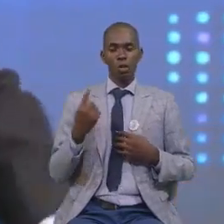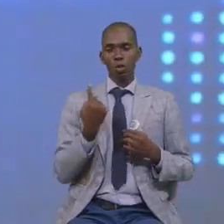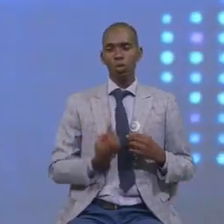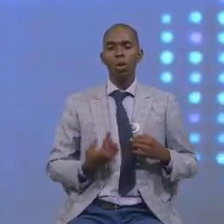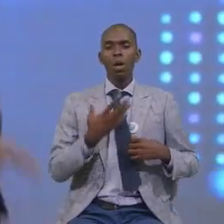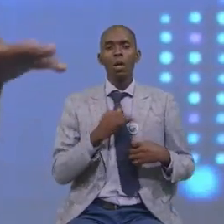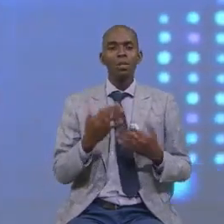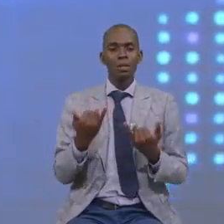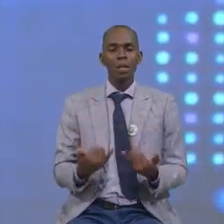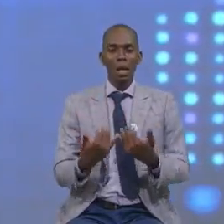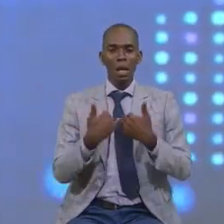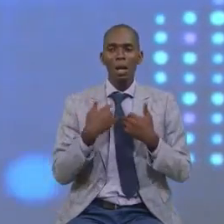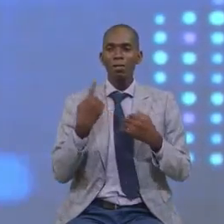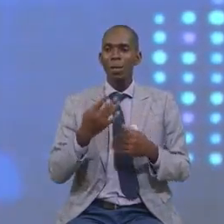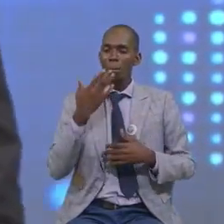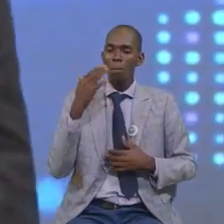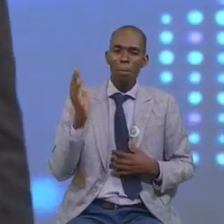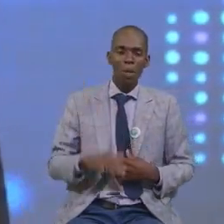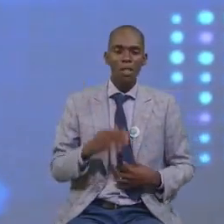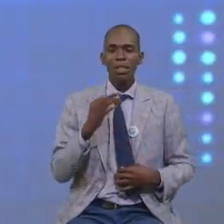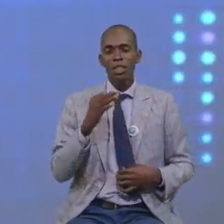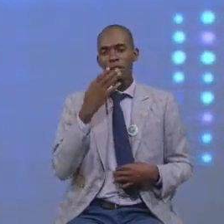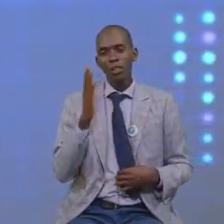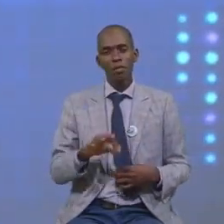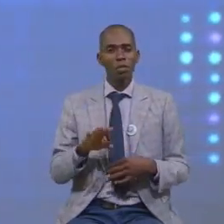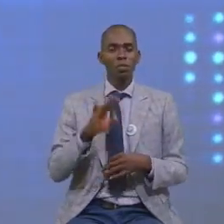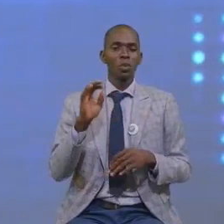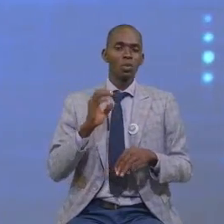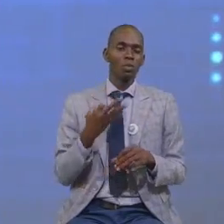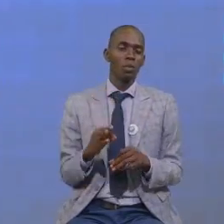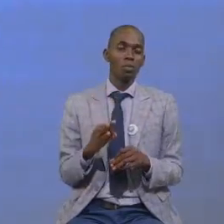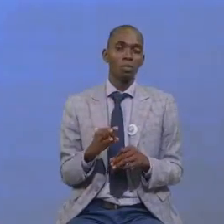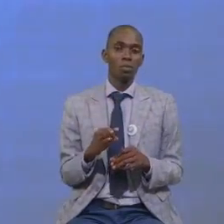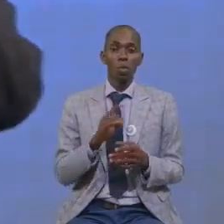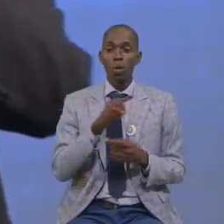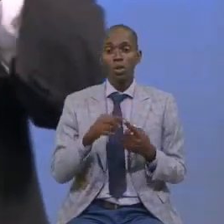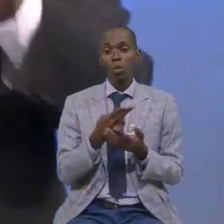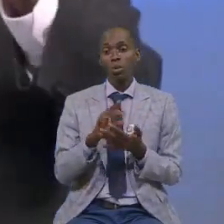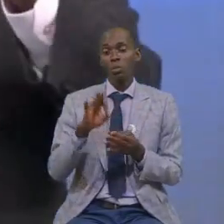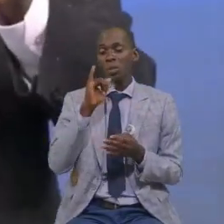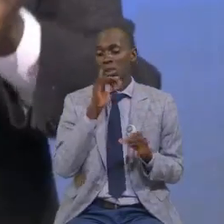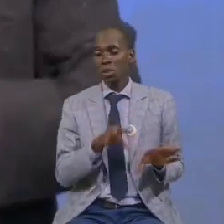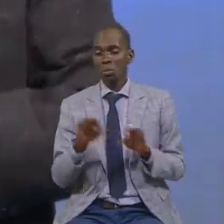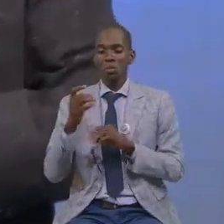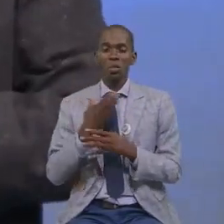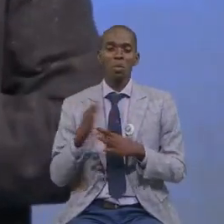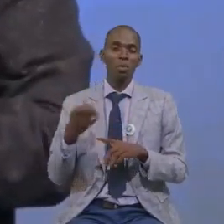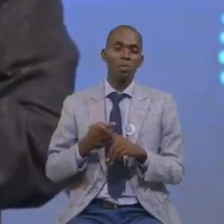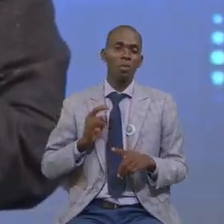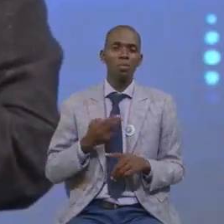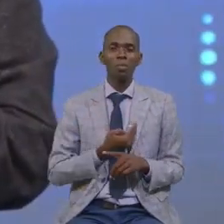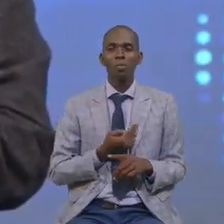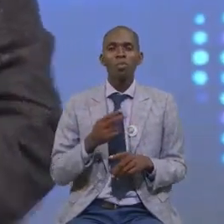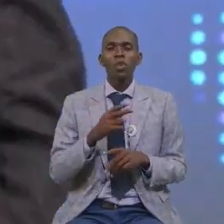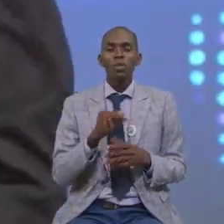evil spirit of the devil. When the Holy Ghost is gone, no place will be